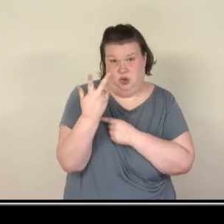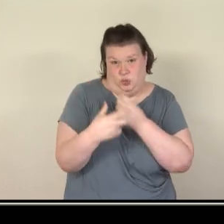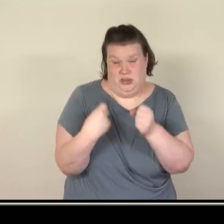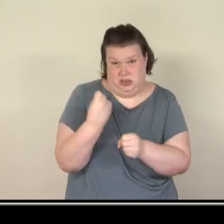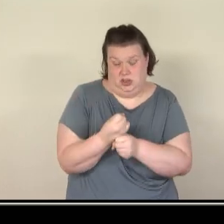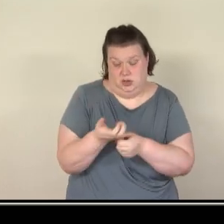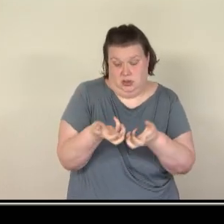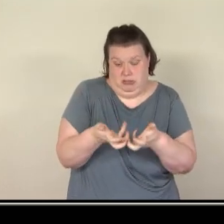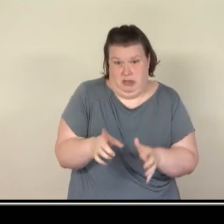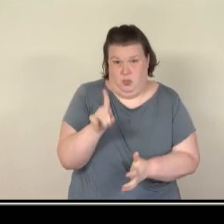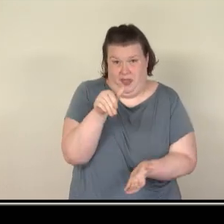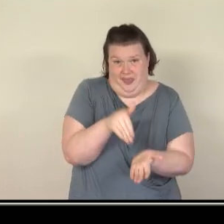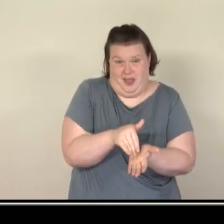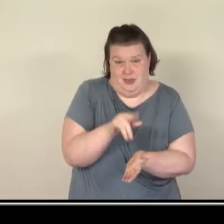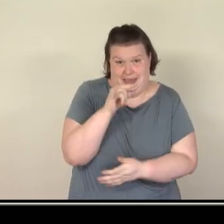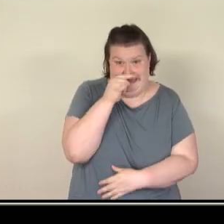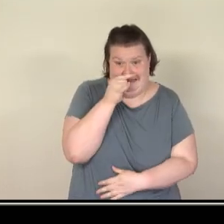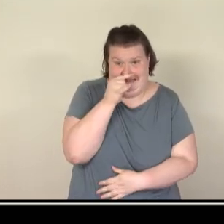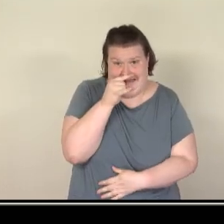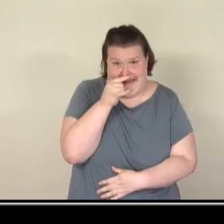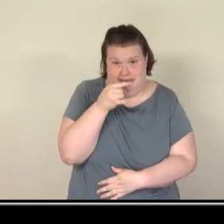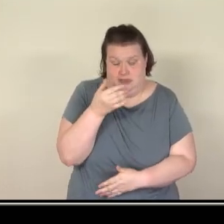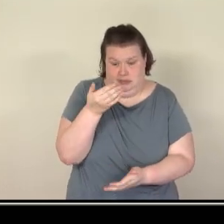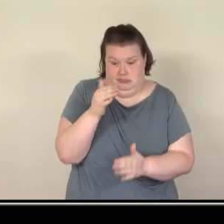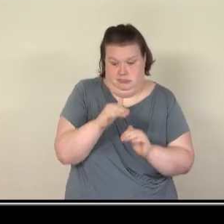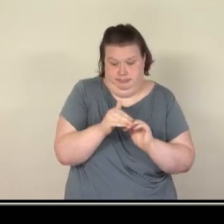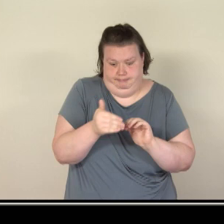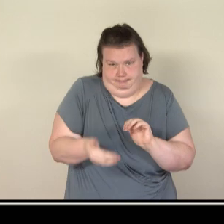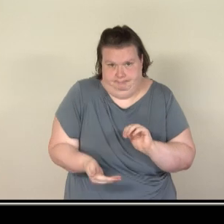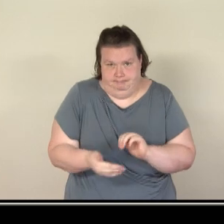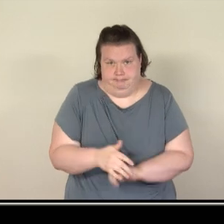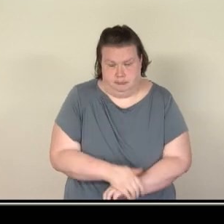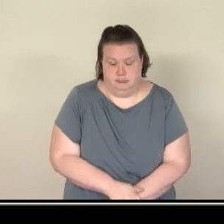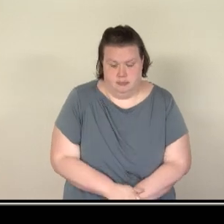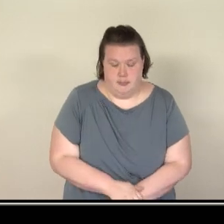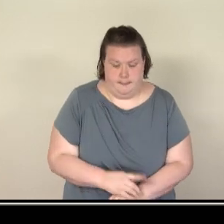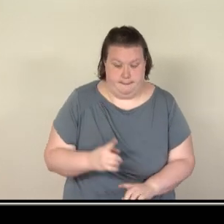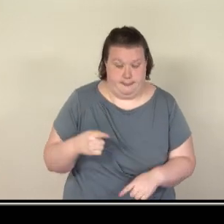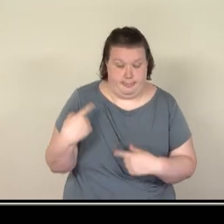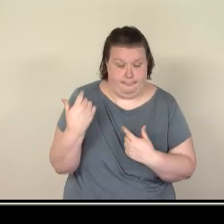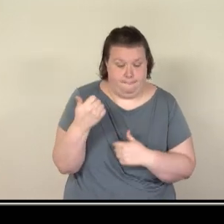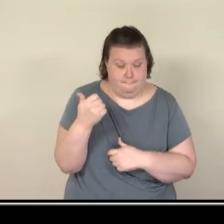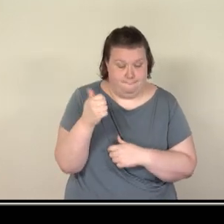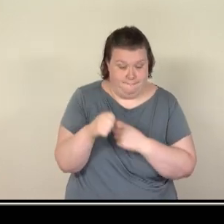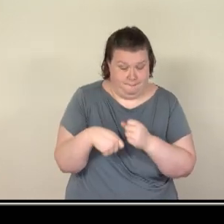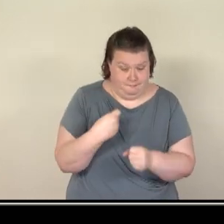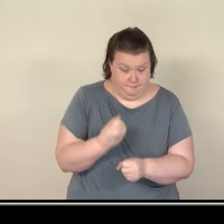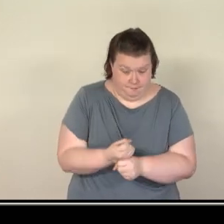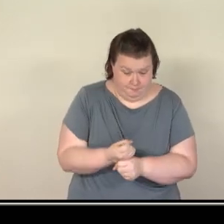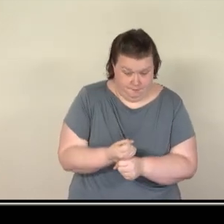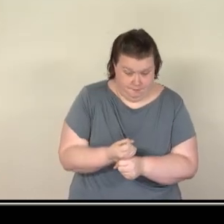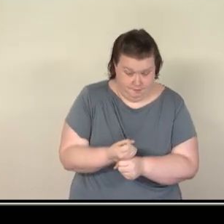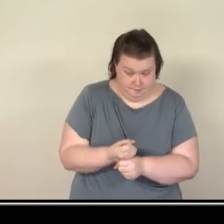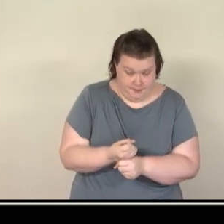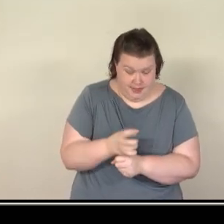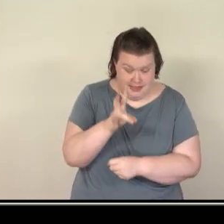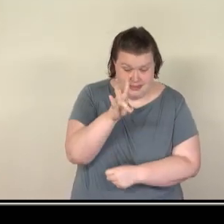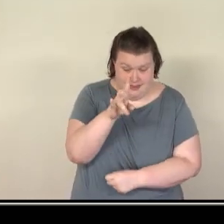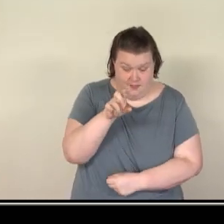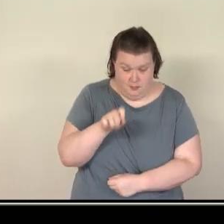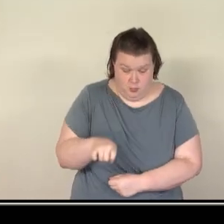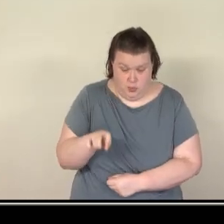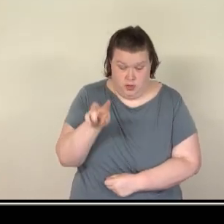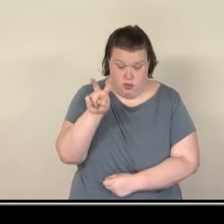years. That's in that trend over the 10 years. We've lost 7.2% of